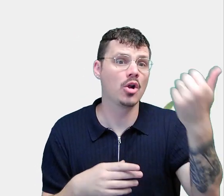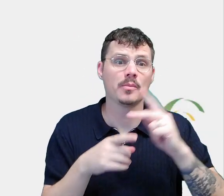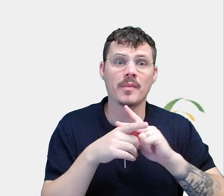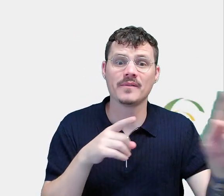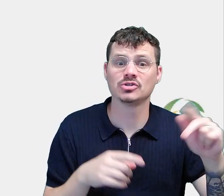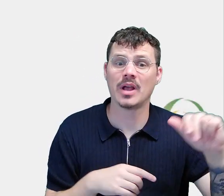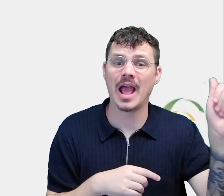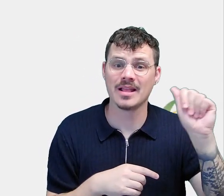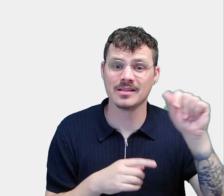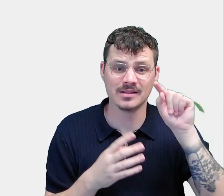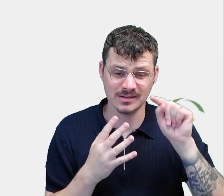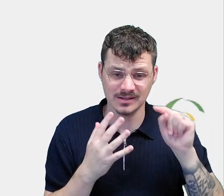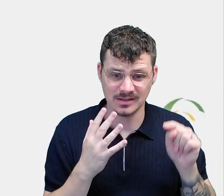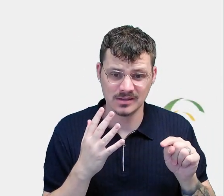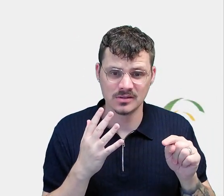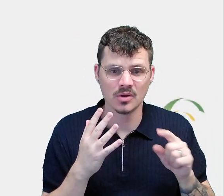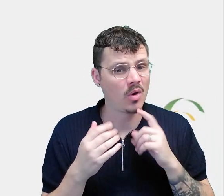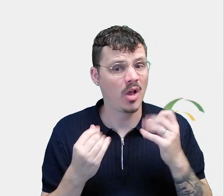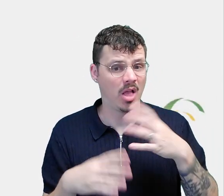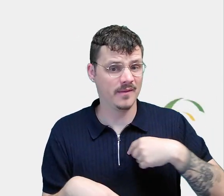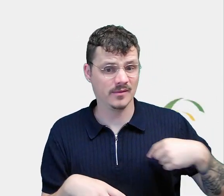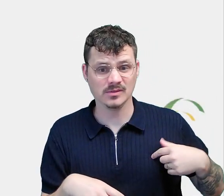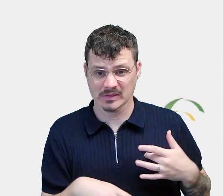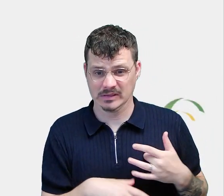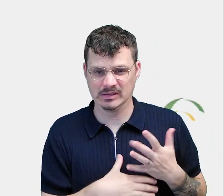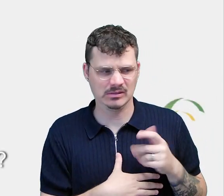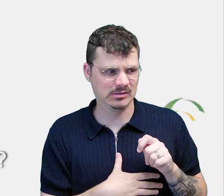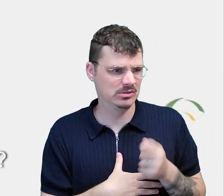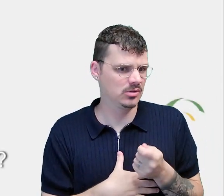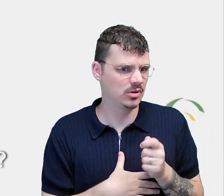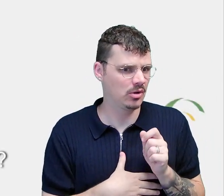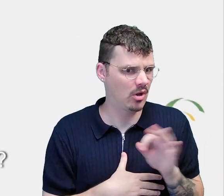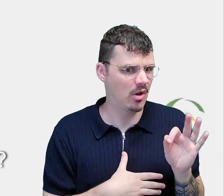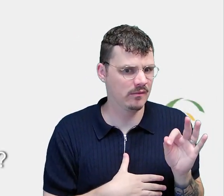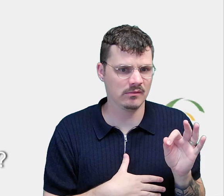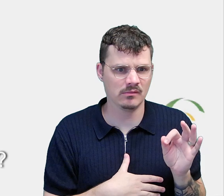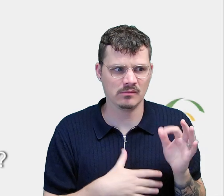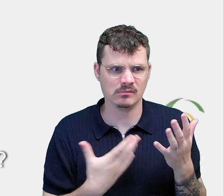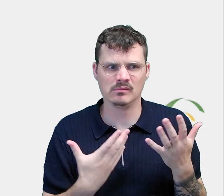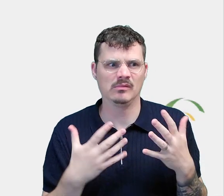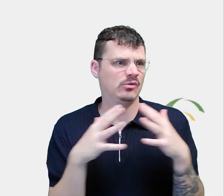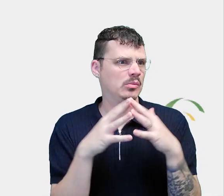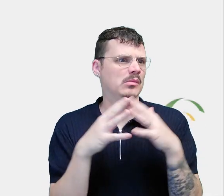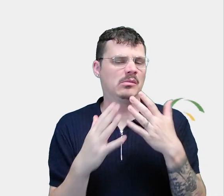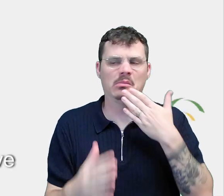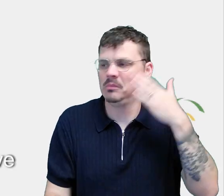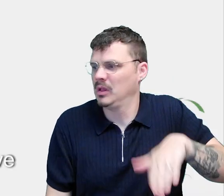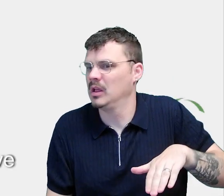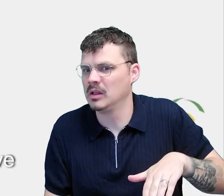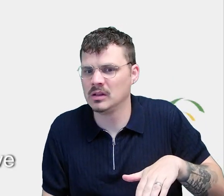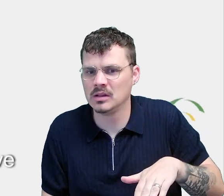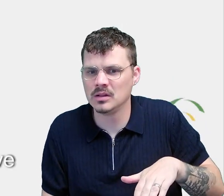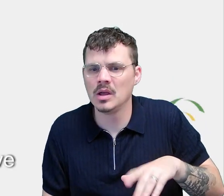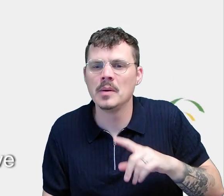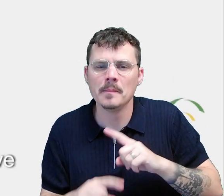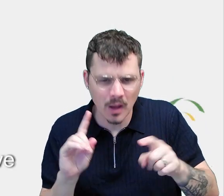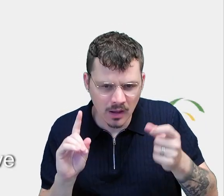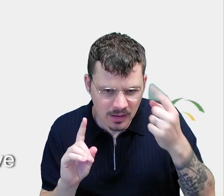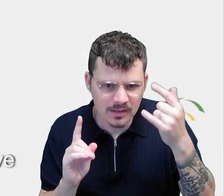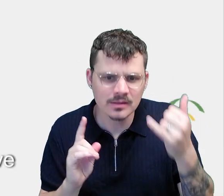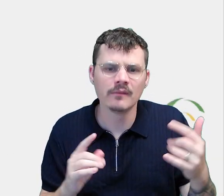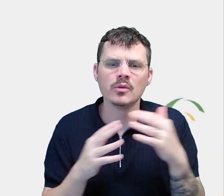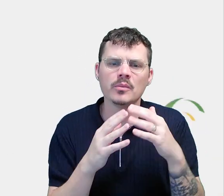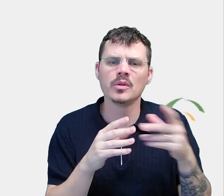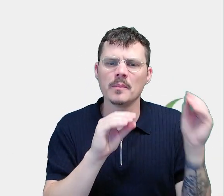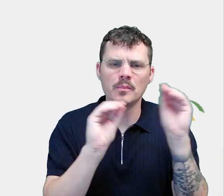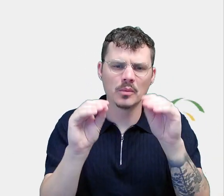athletes, it turned a lot of us off from professional football, didn't it? But then they put in all the